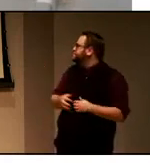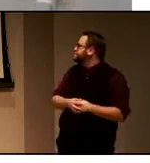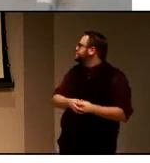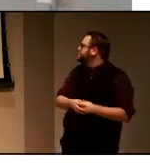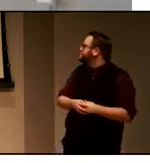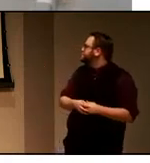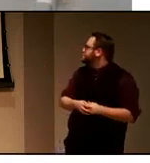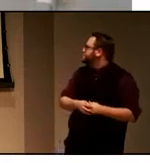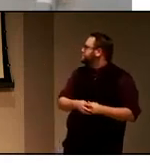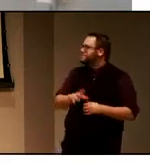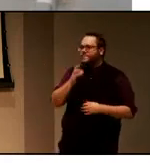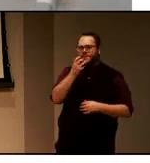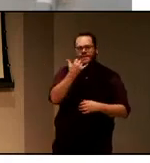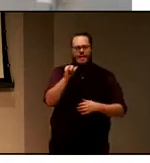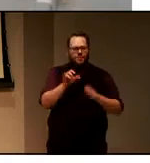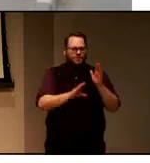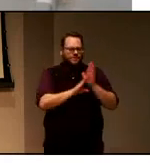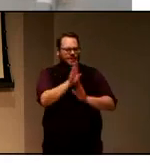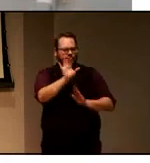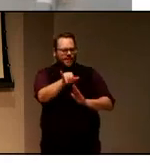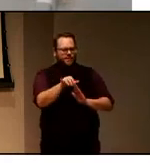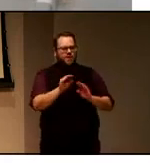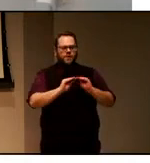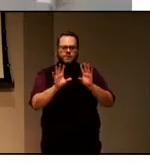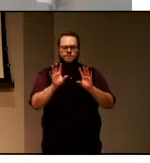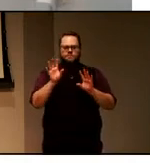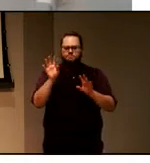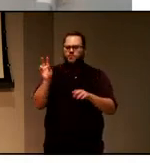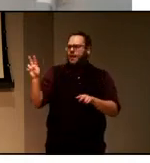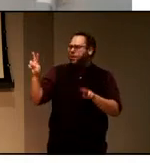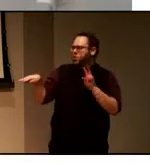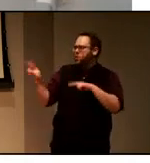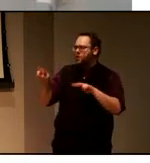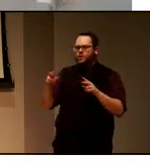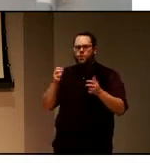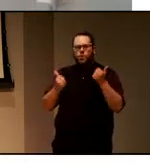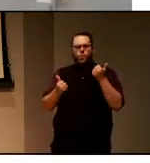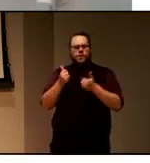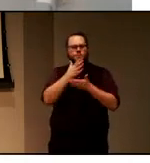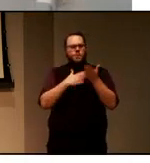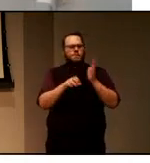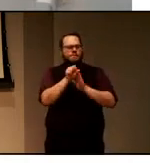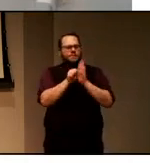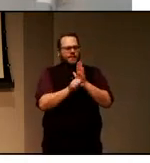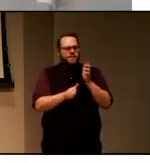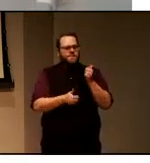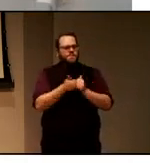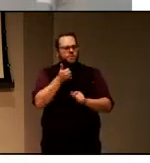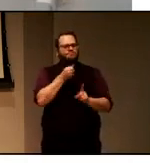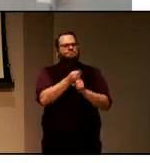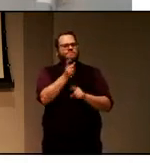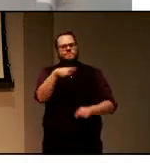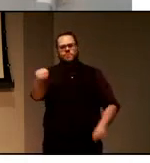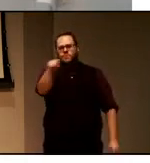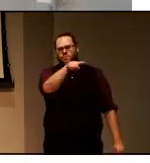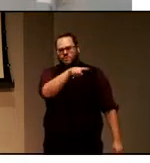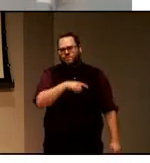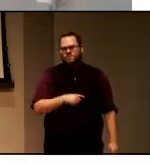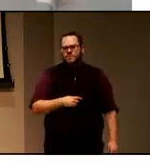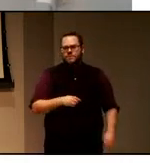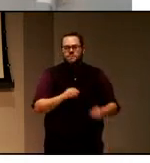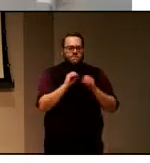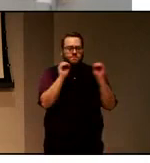And that's the yellow spikes. Obviously, you can find whatever area of the state resonates most with you. And this, again, is no